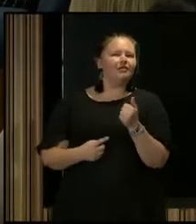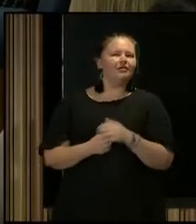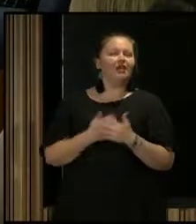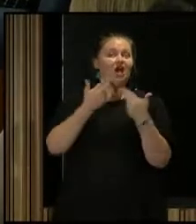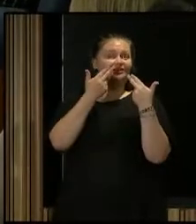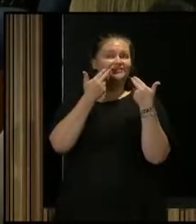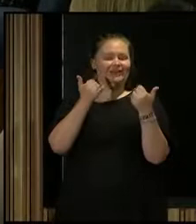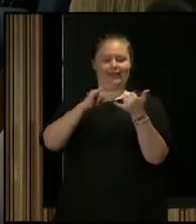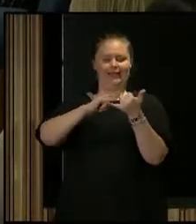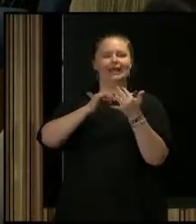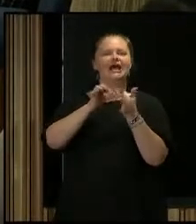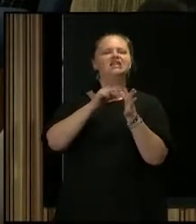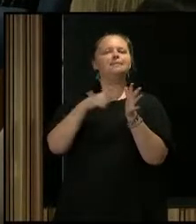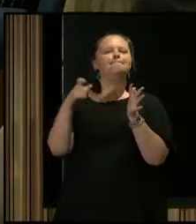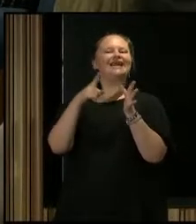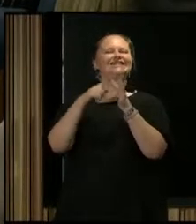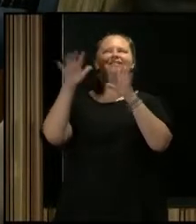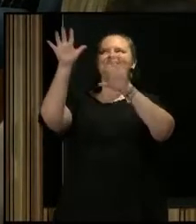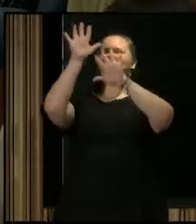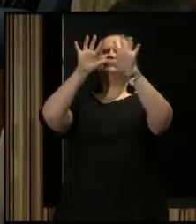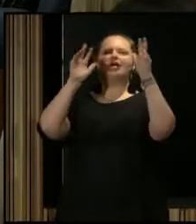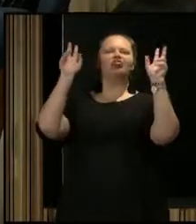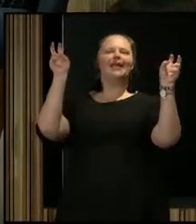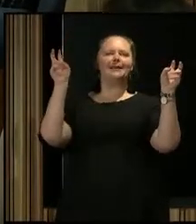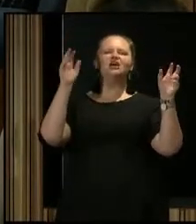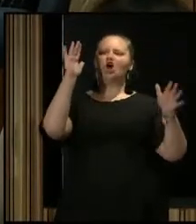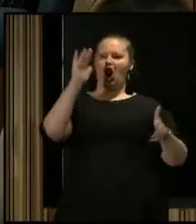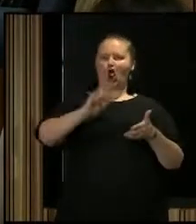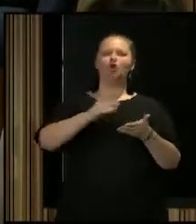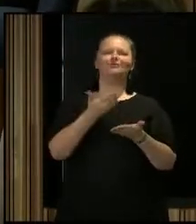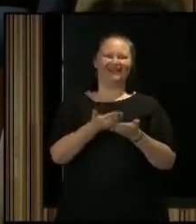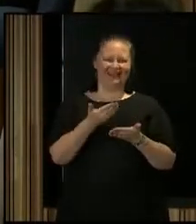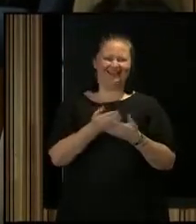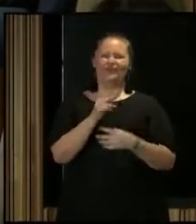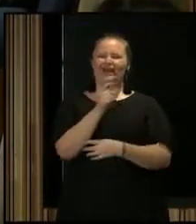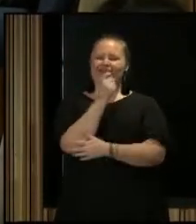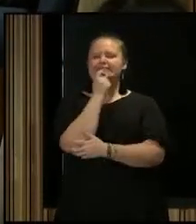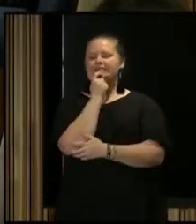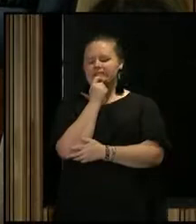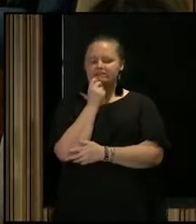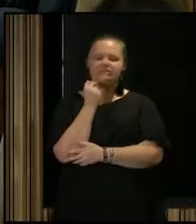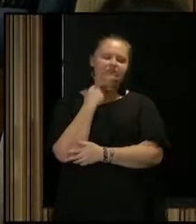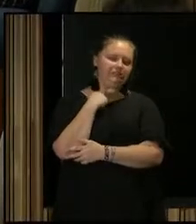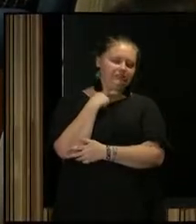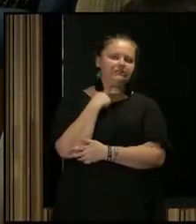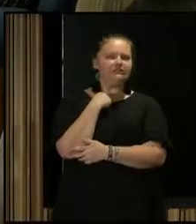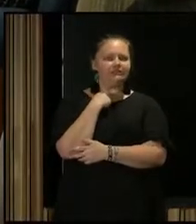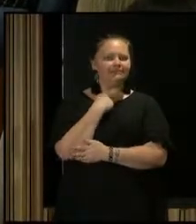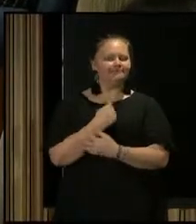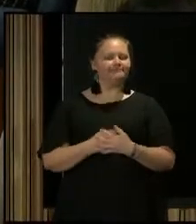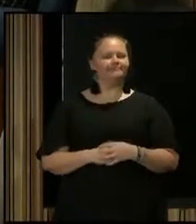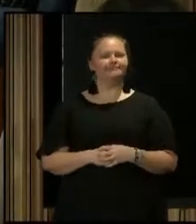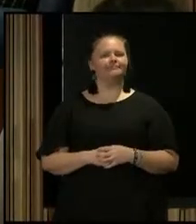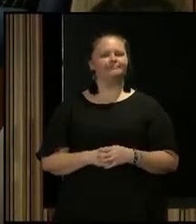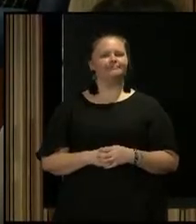singing space-themed music. Okay. So the demand was very low, it turned out, which is a disappointing surprise to me. But then I did have